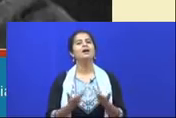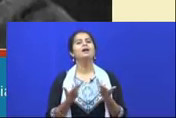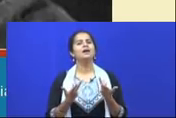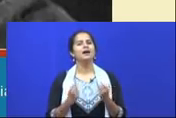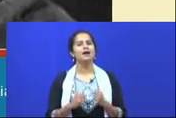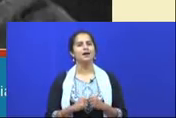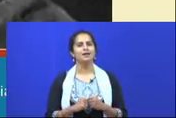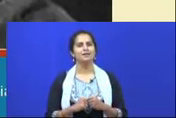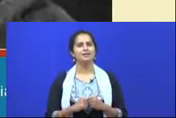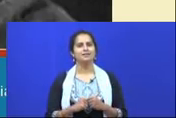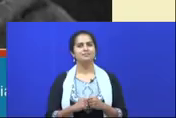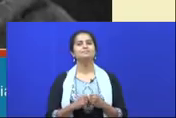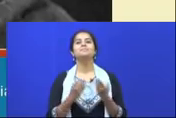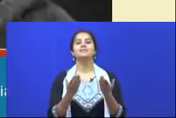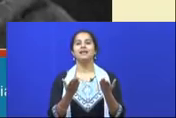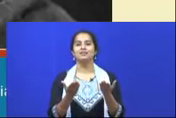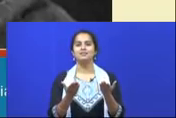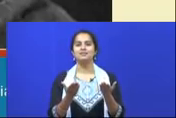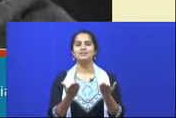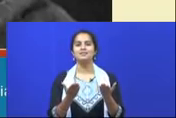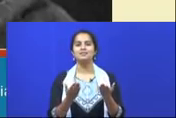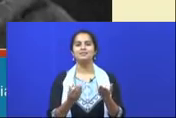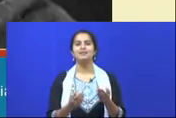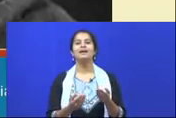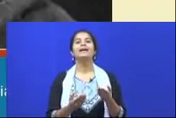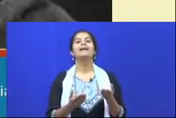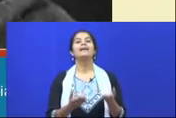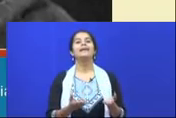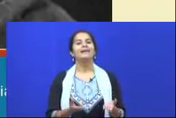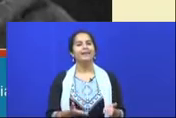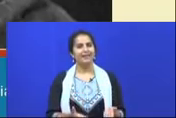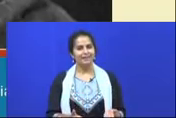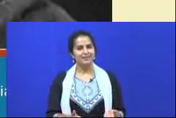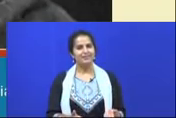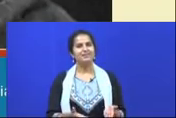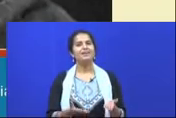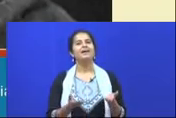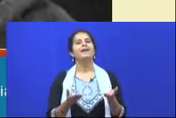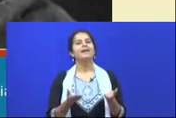eshaha kaha. The answer is